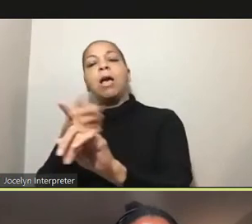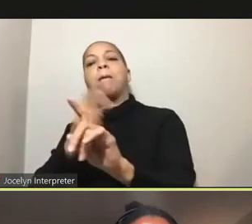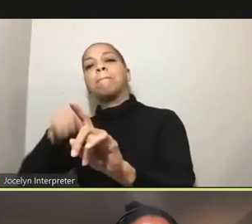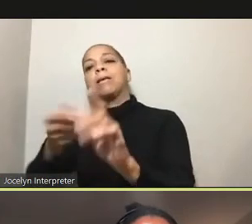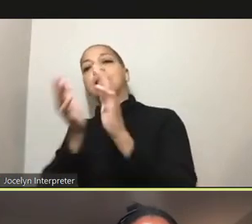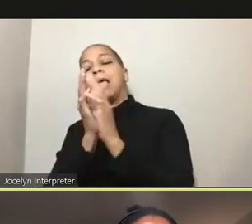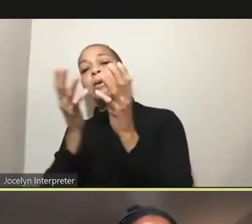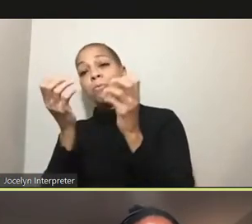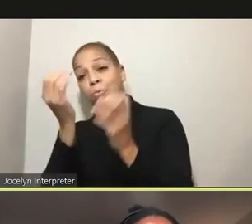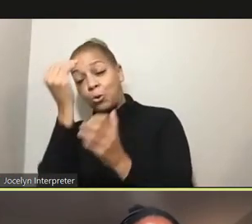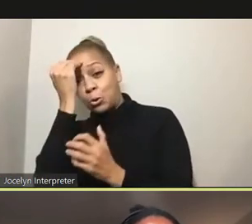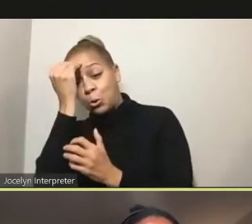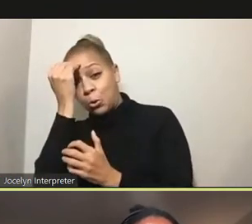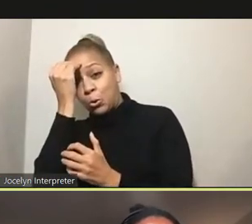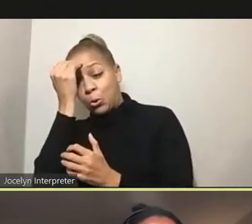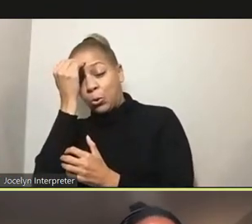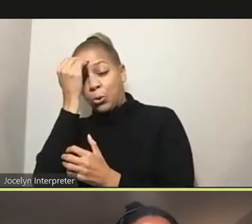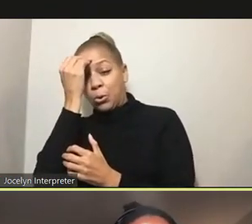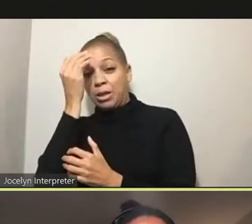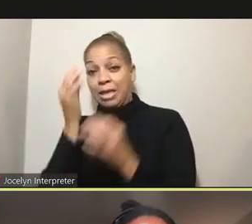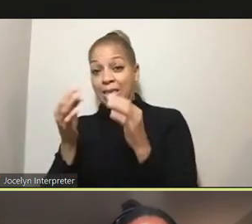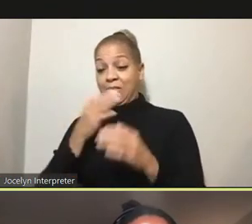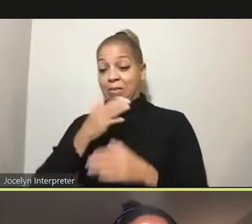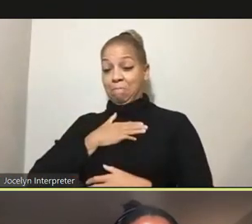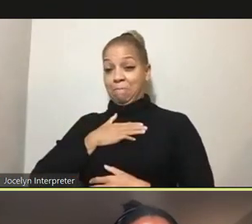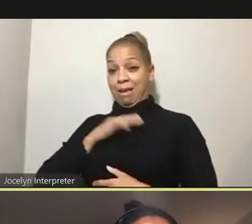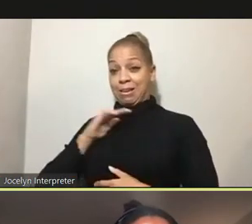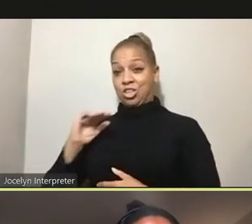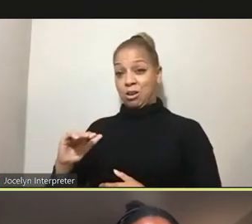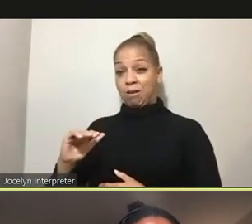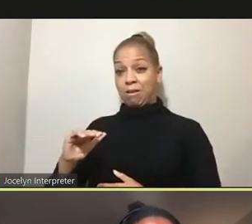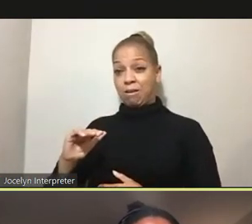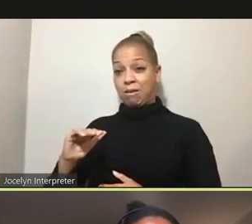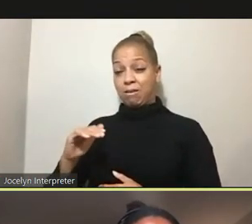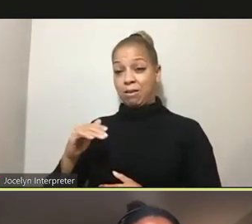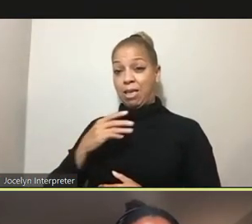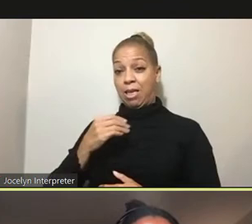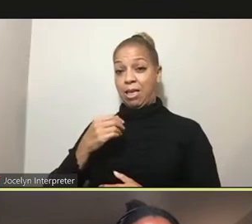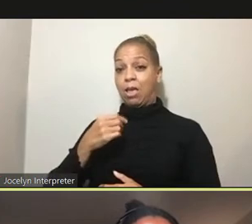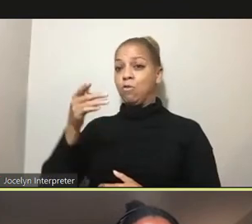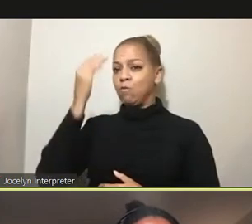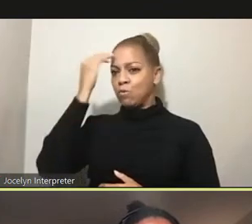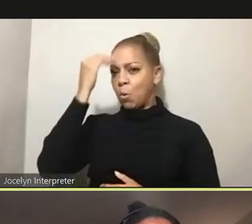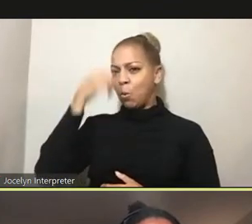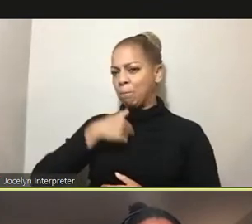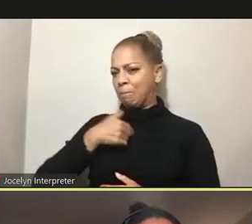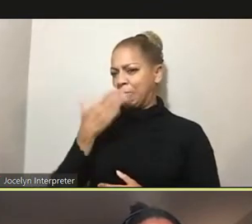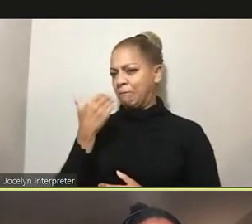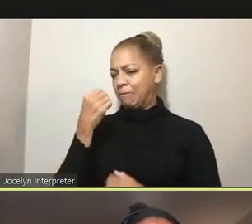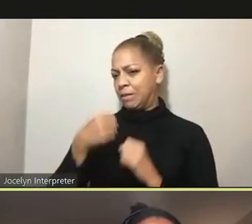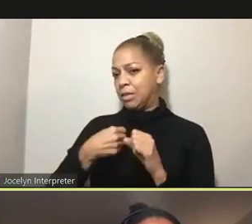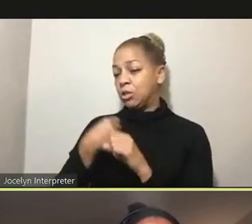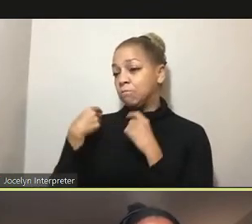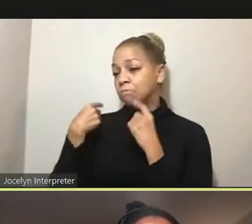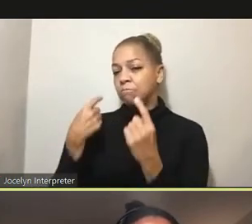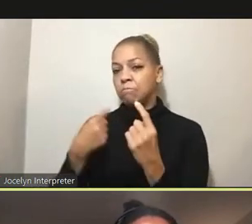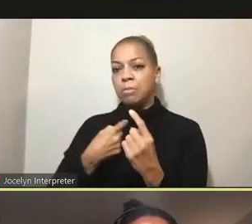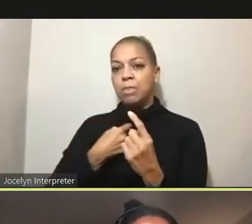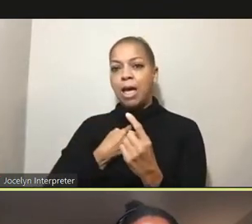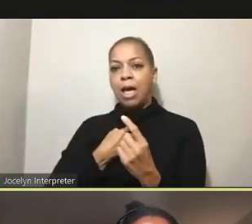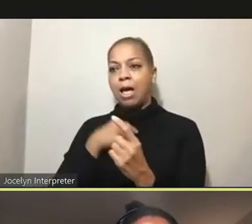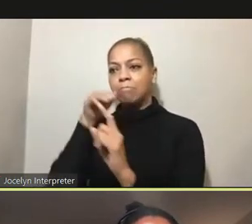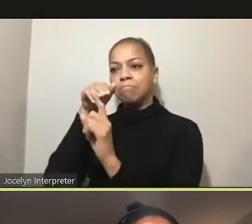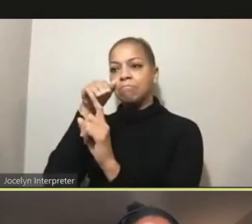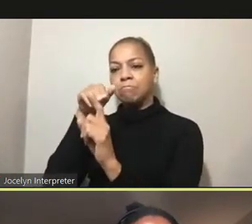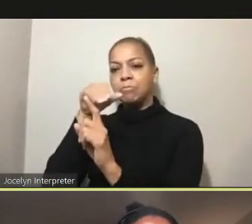to know. If it was my child and I, because you've known me for 15 years, and I came to you and I